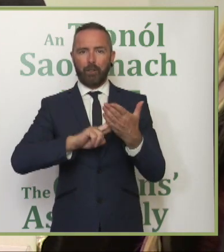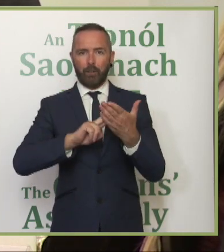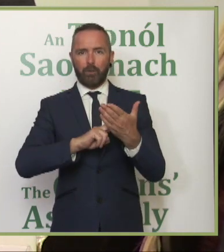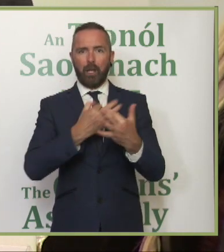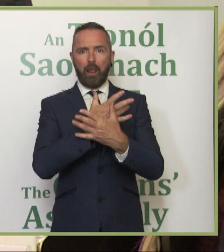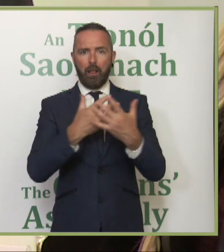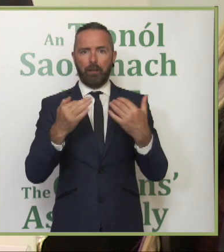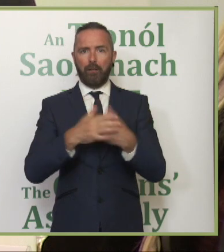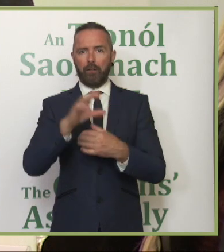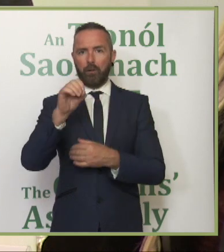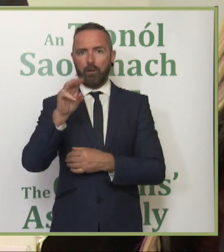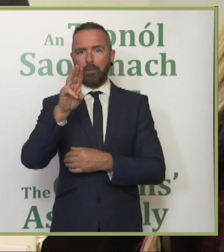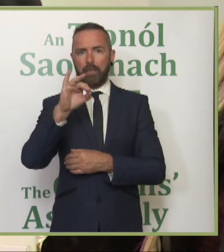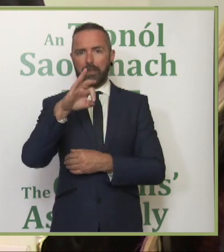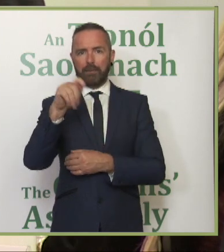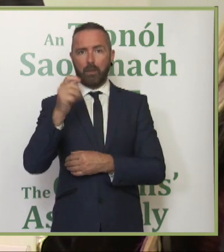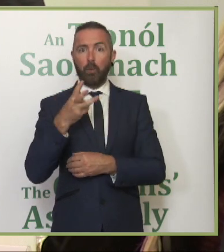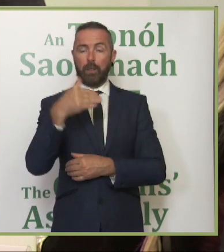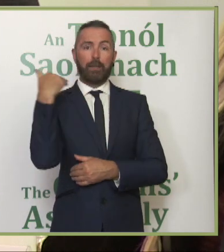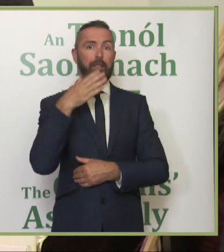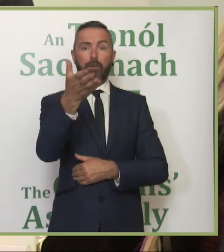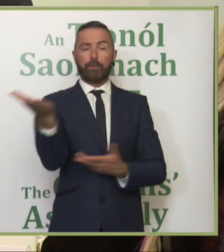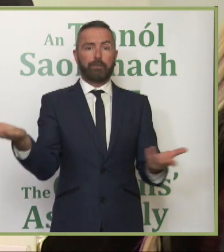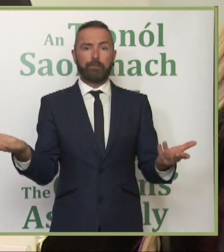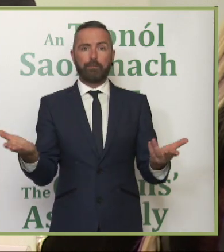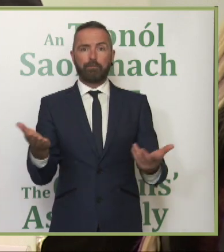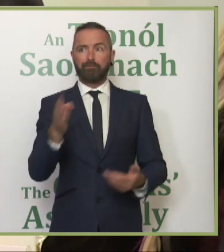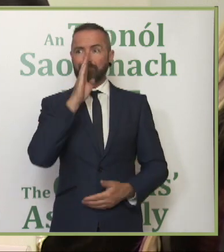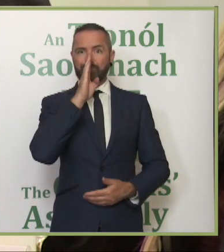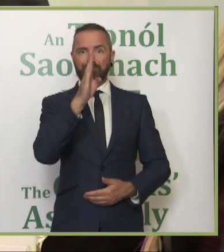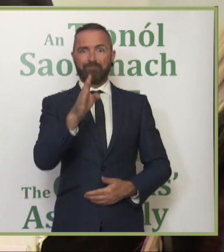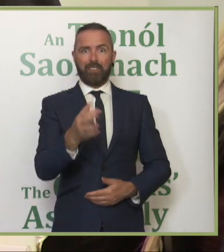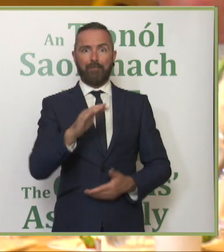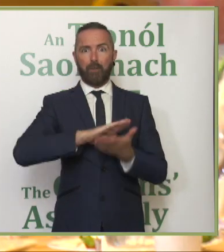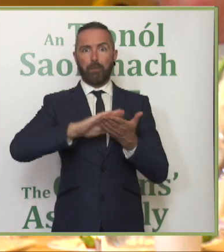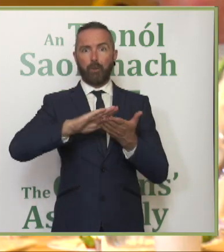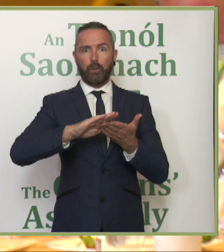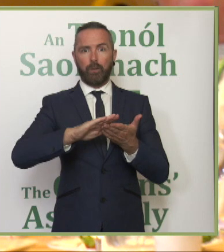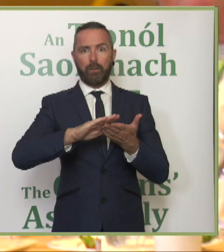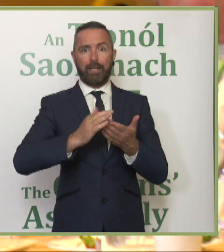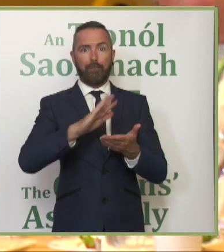opiate, if you take a sufficient amount, it will kill you. And if it's a pure opiate, it will kill you just as much as if it's an